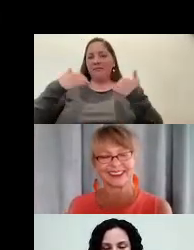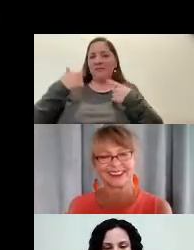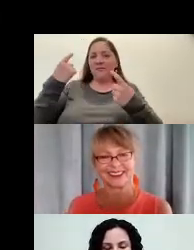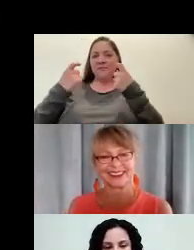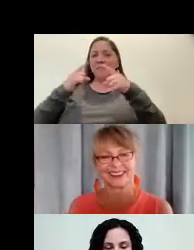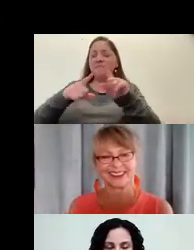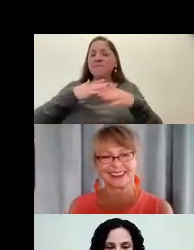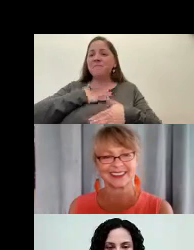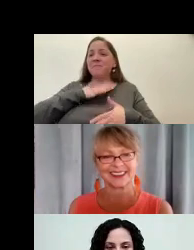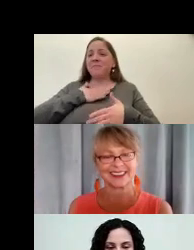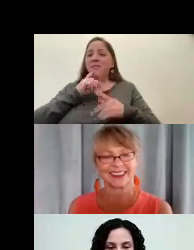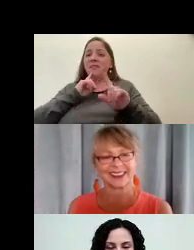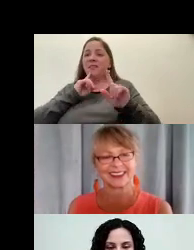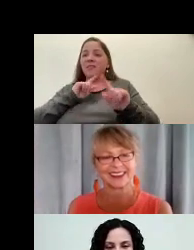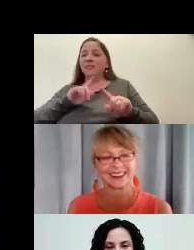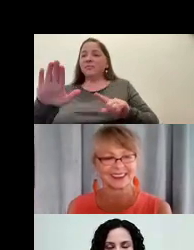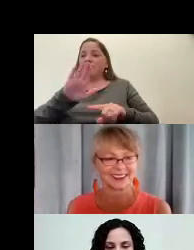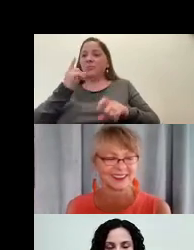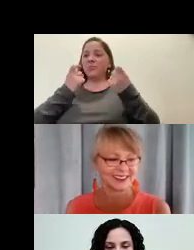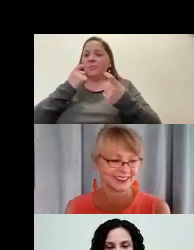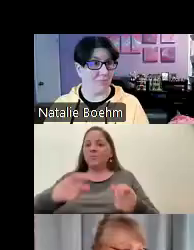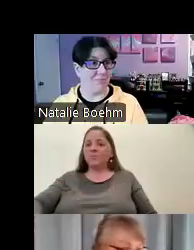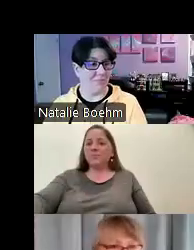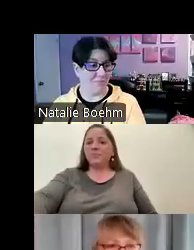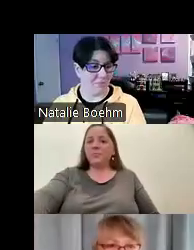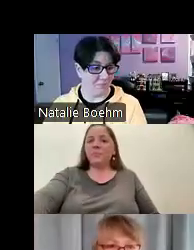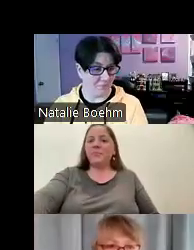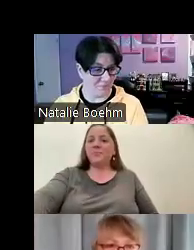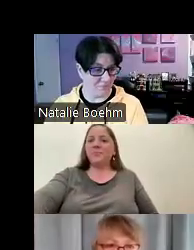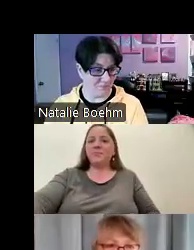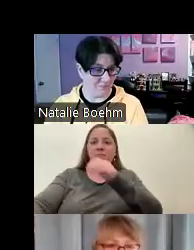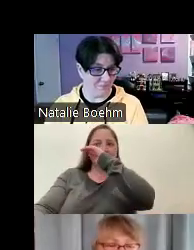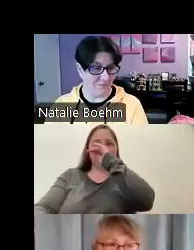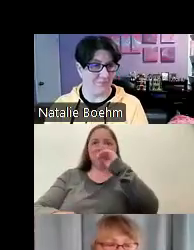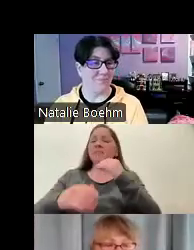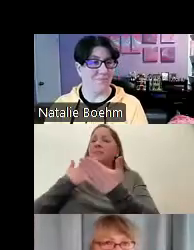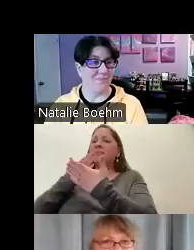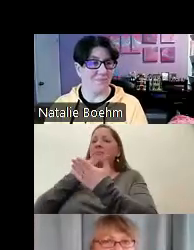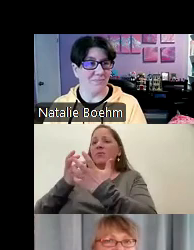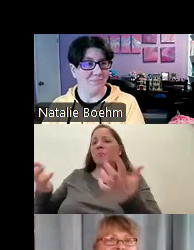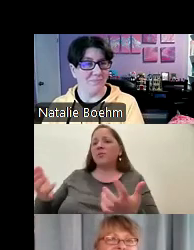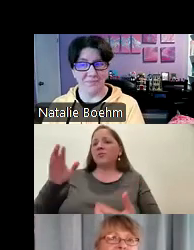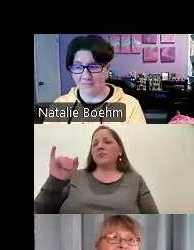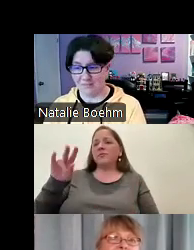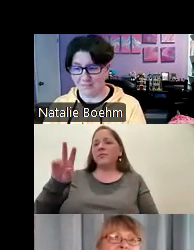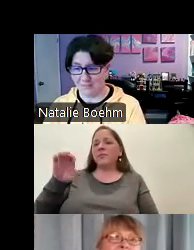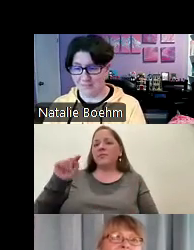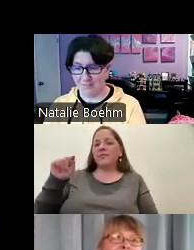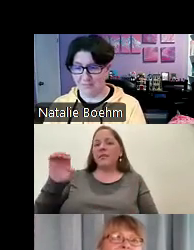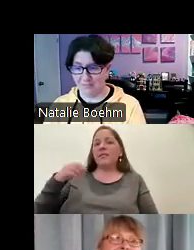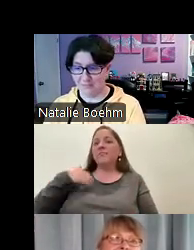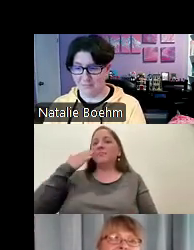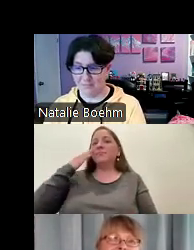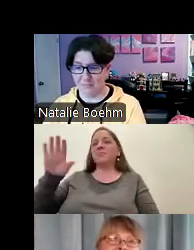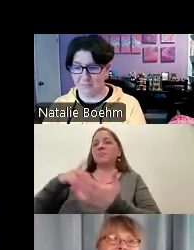answer any of them. Thank you so much, Yvette, what I love about the